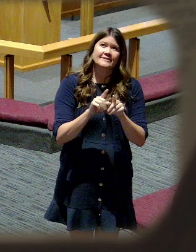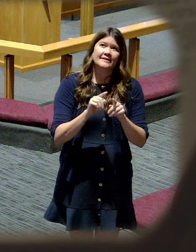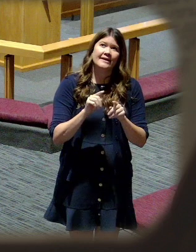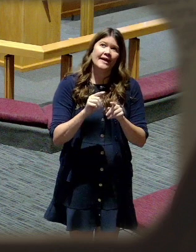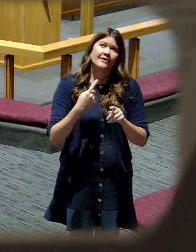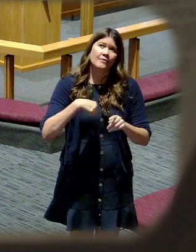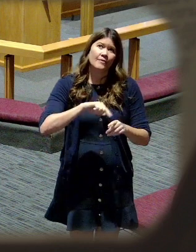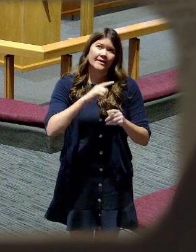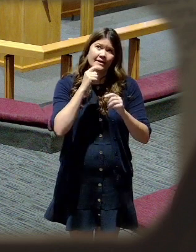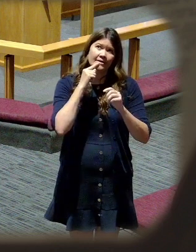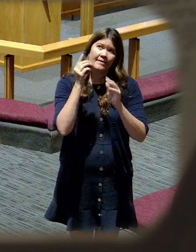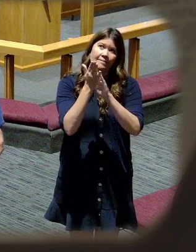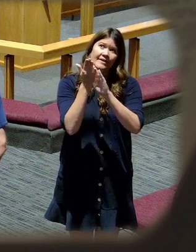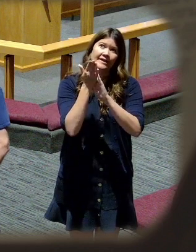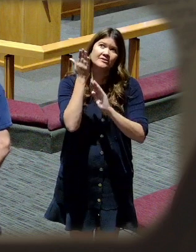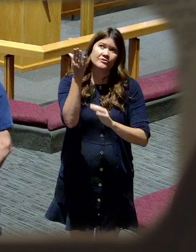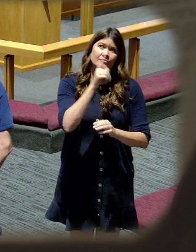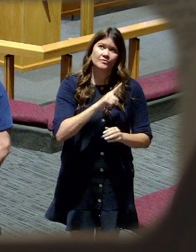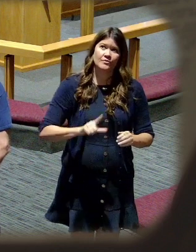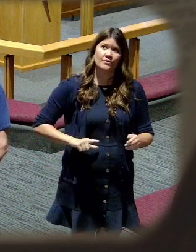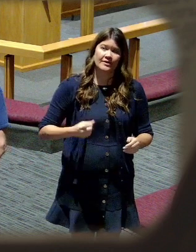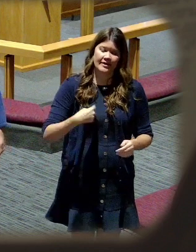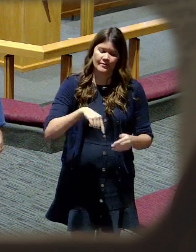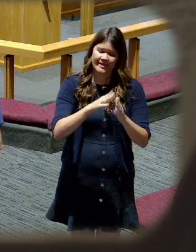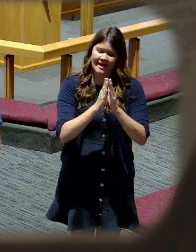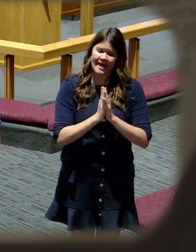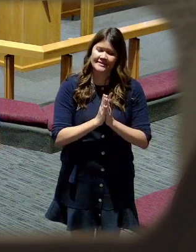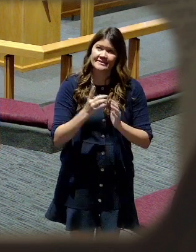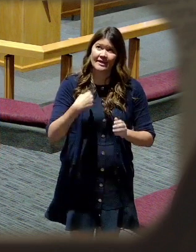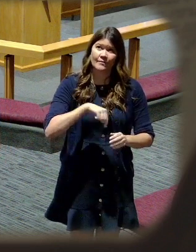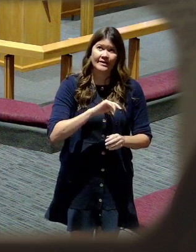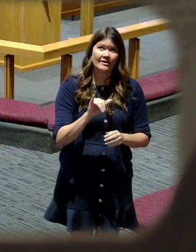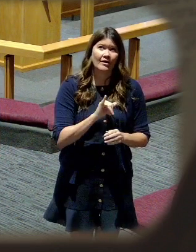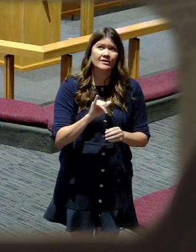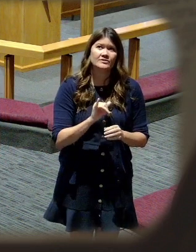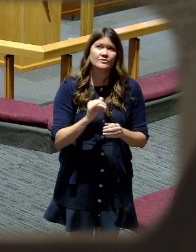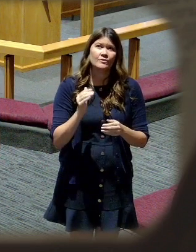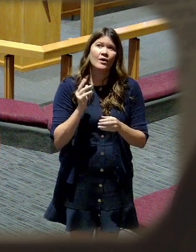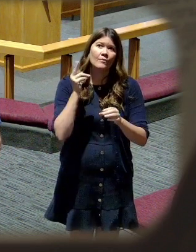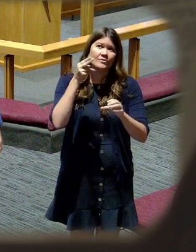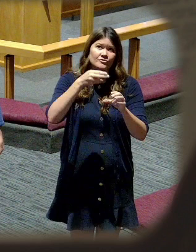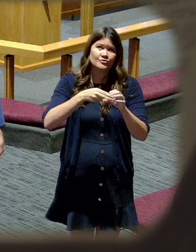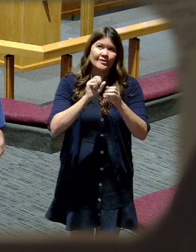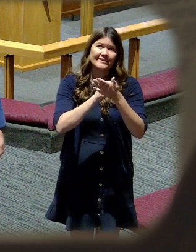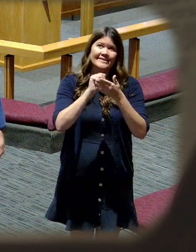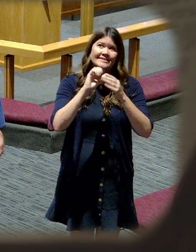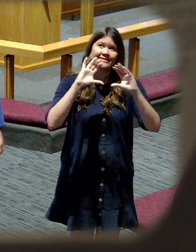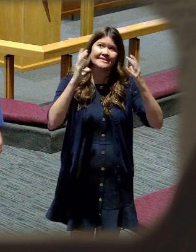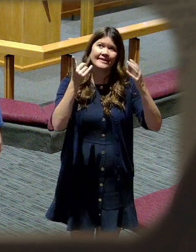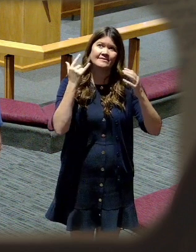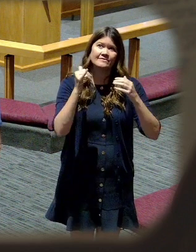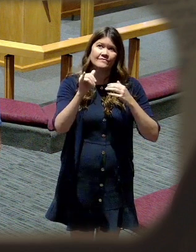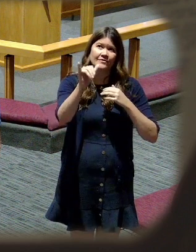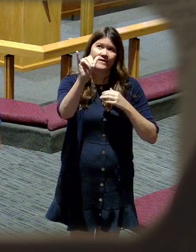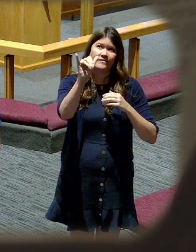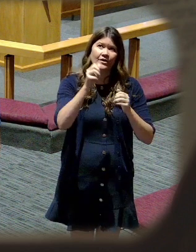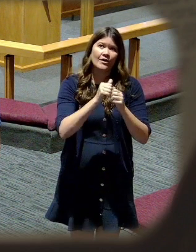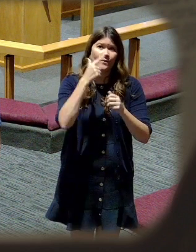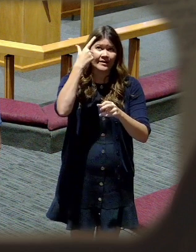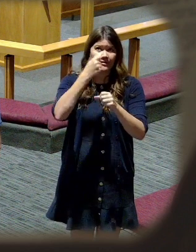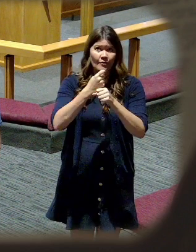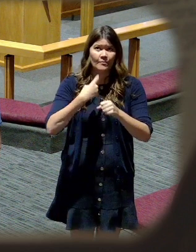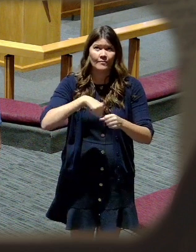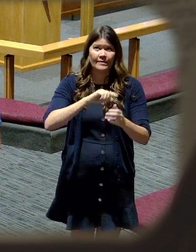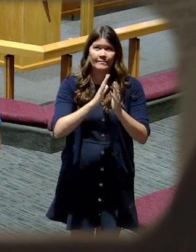we bless you, O Lord, and we ask that we also be numbered with the saints in glory everlasting. With hope we